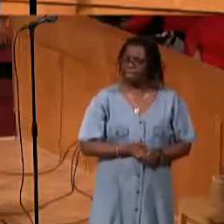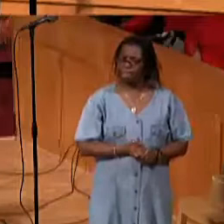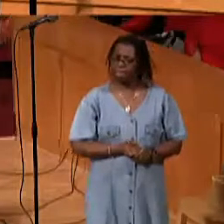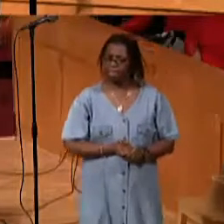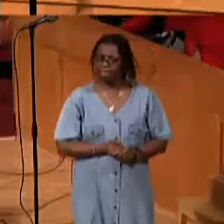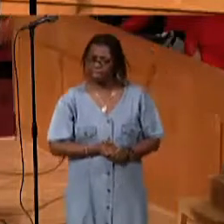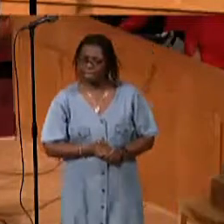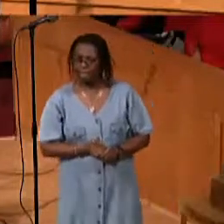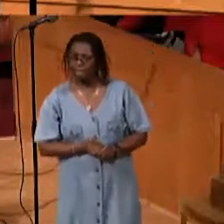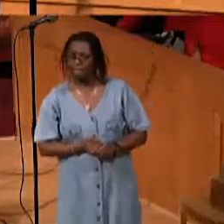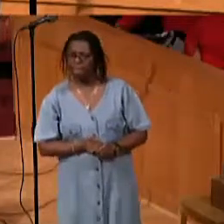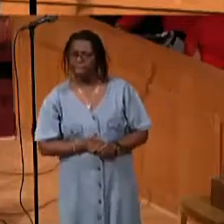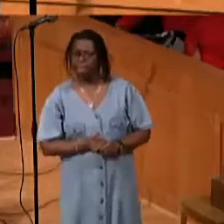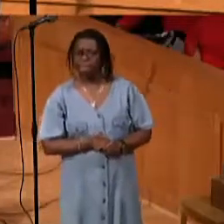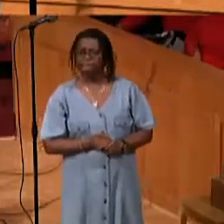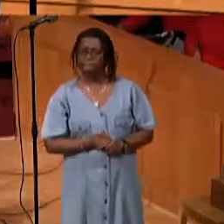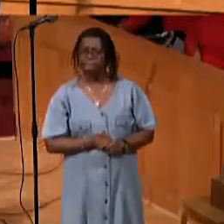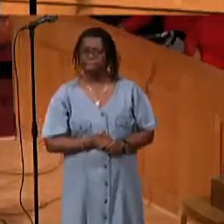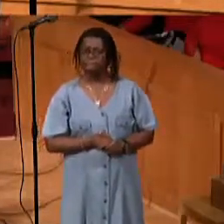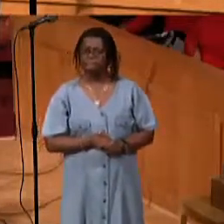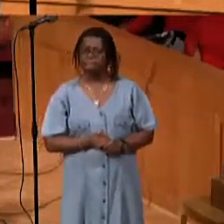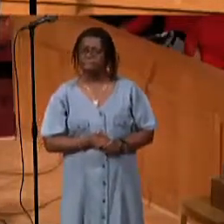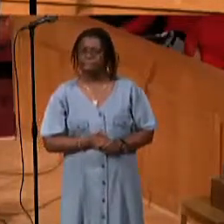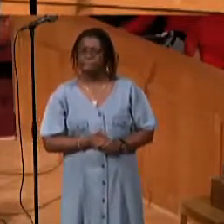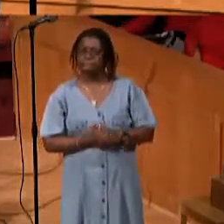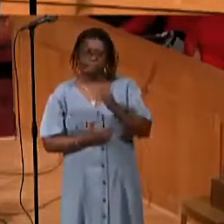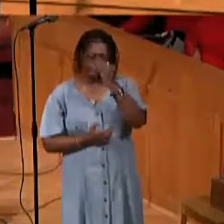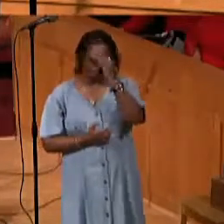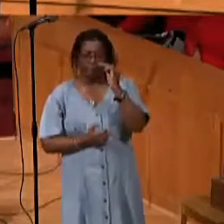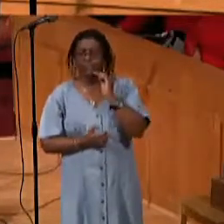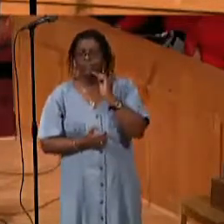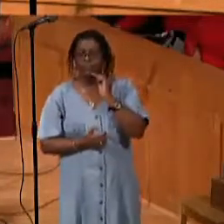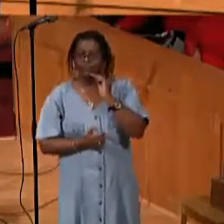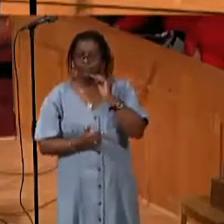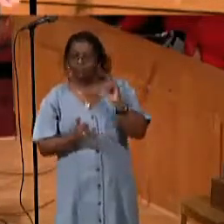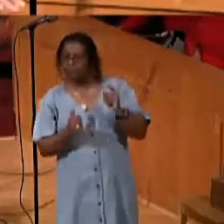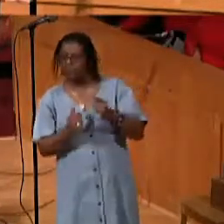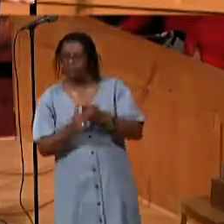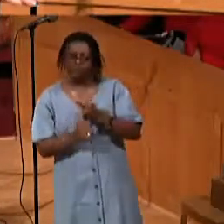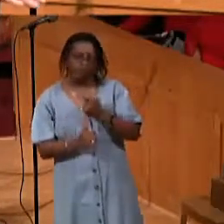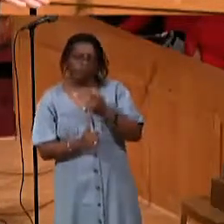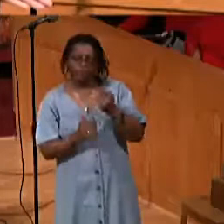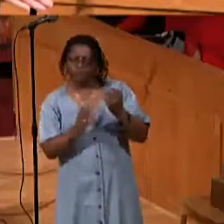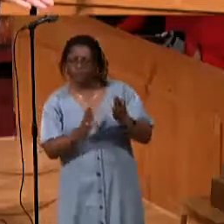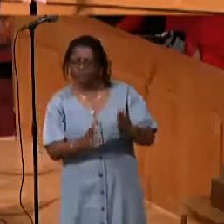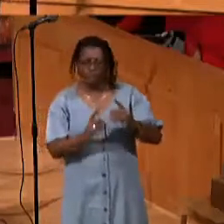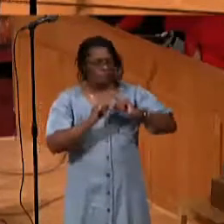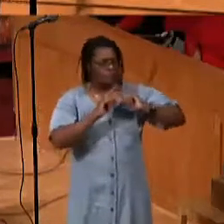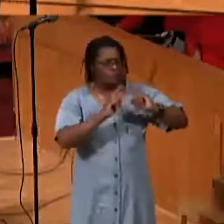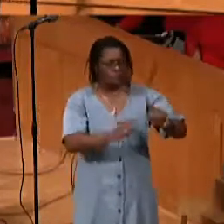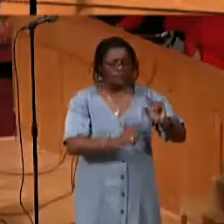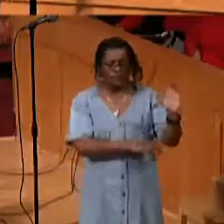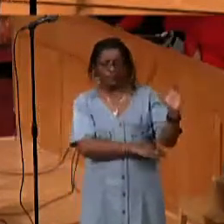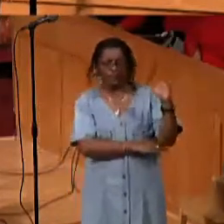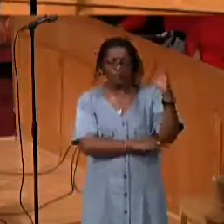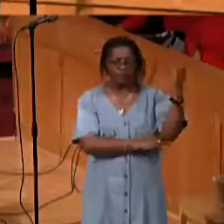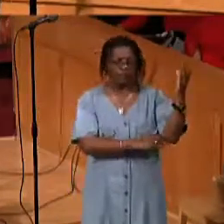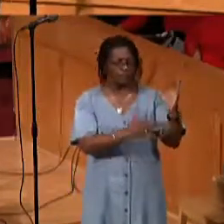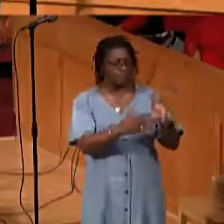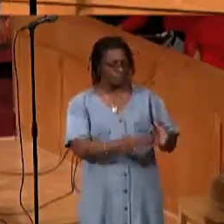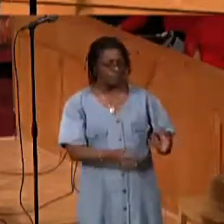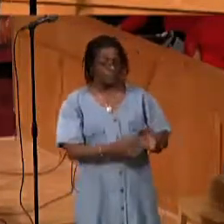here. Mary was the first person who was asked to respond, amen, to the Christmas story. But how many know she wasn't the